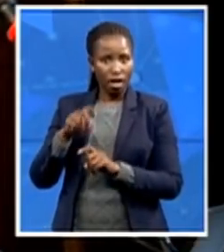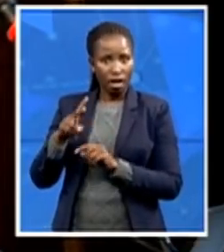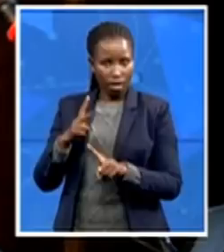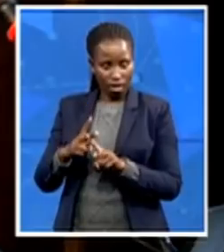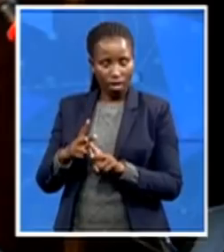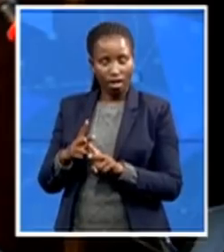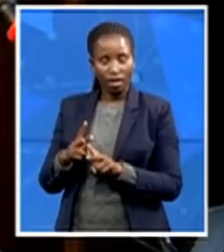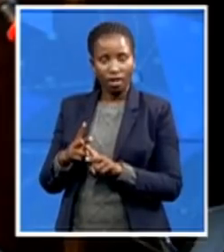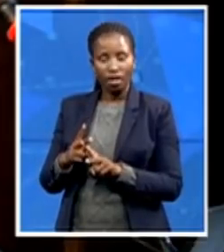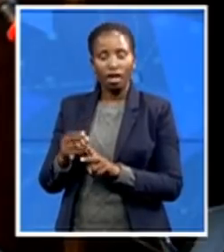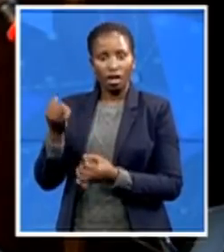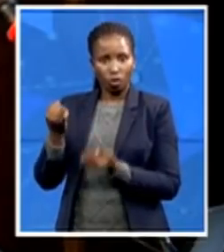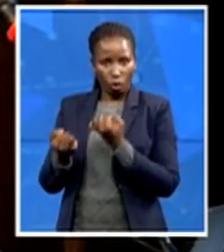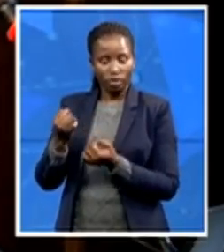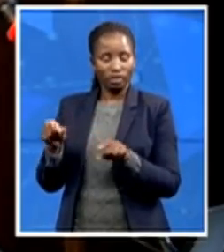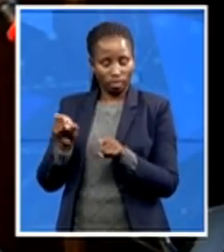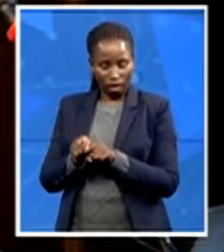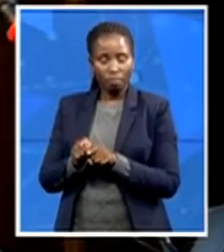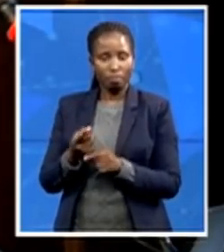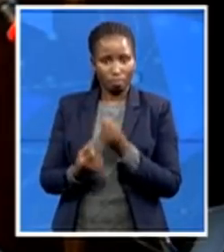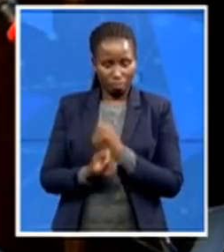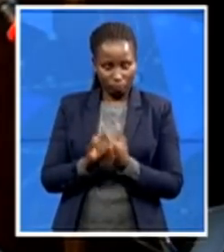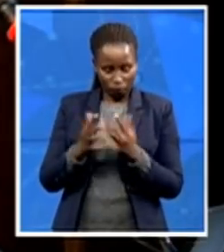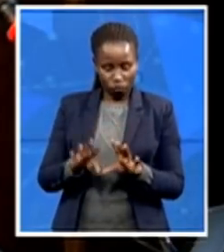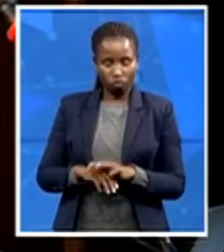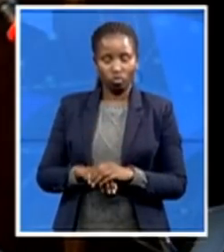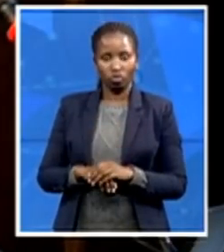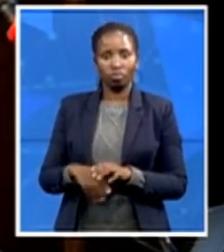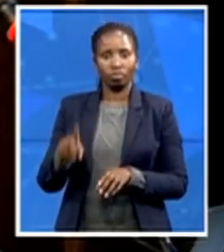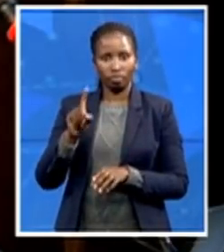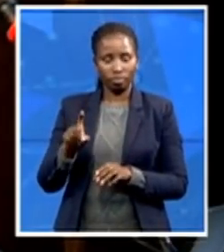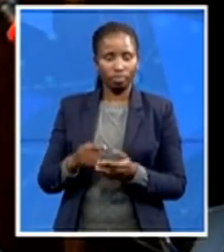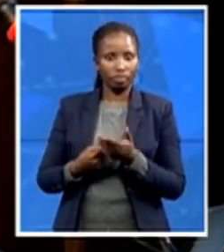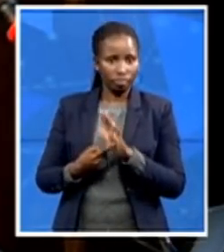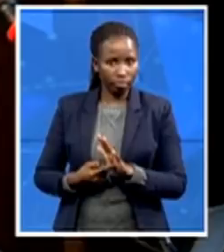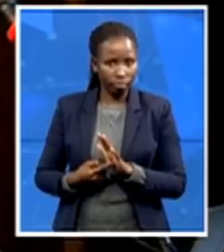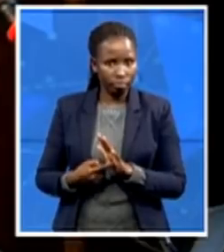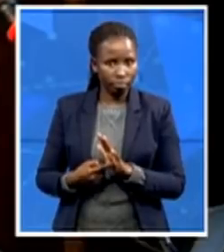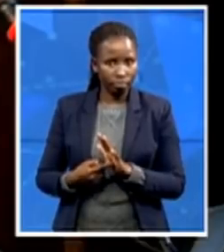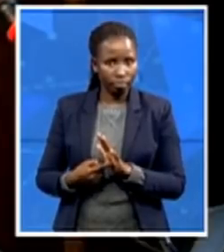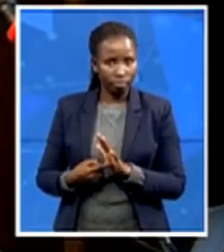according to them showing a propensity of committing such offences on his part.